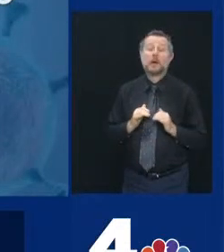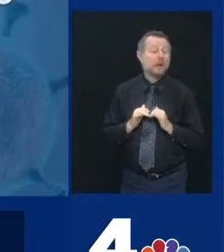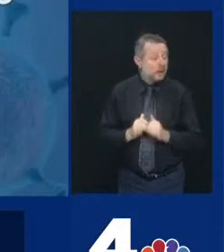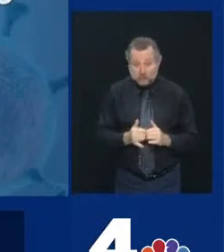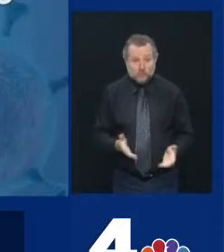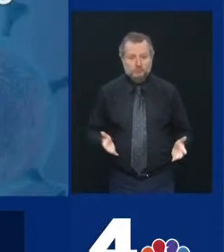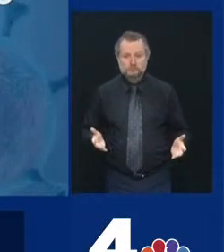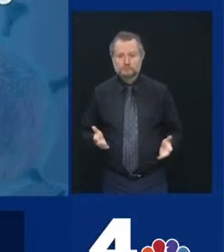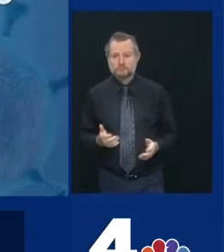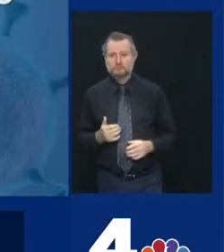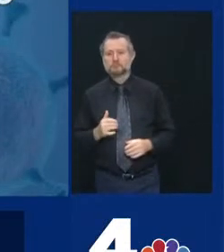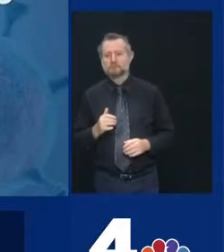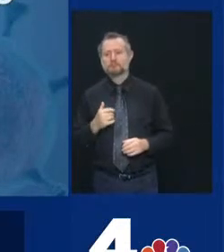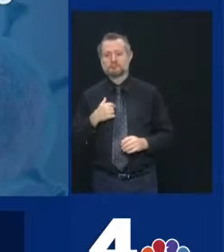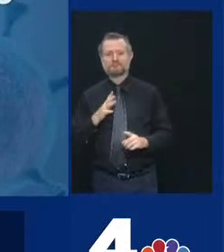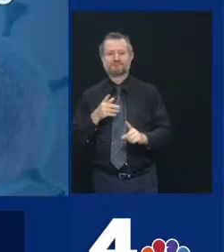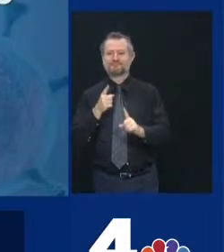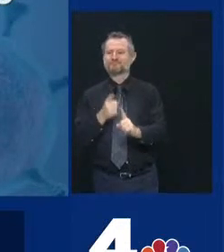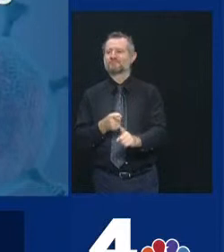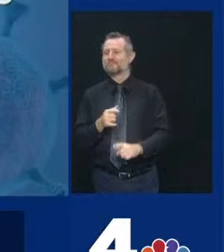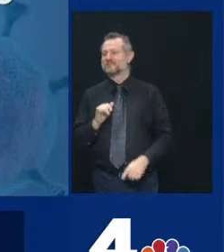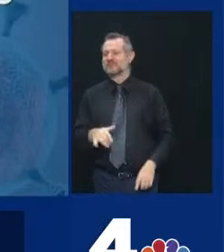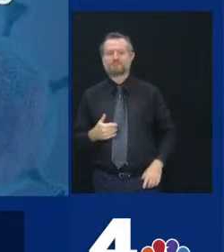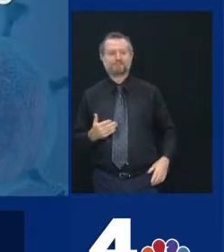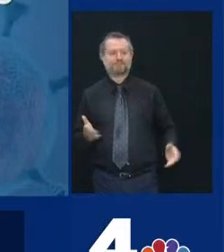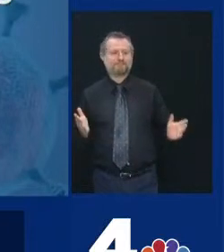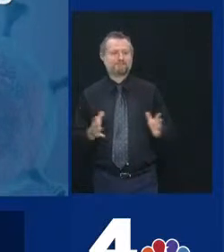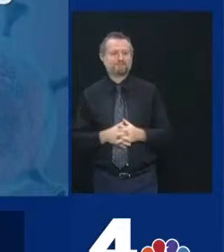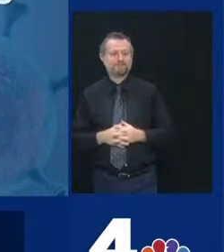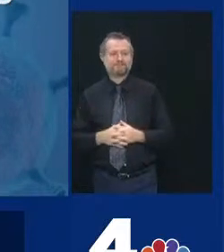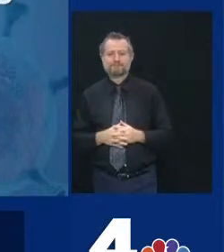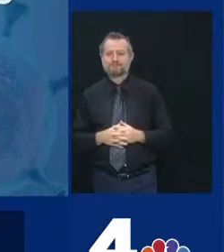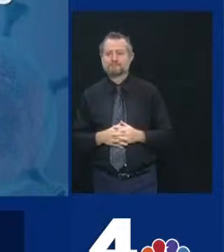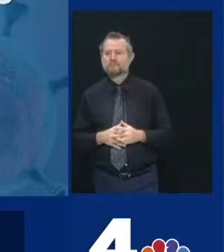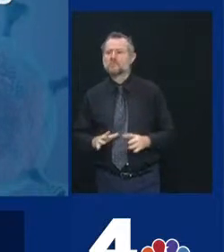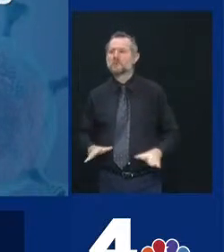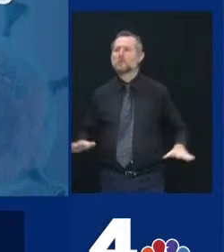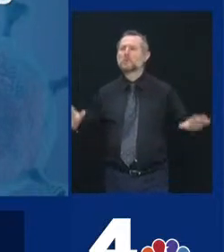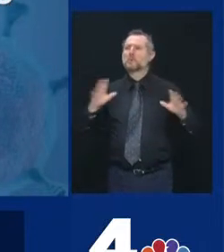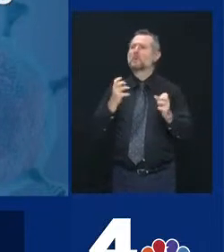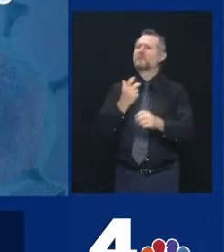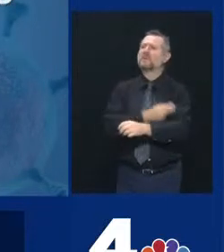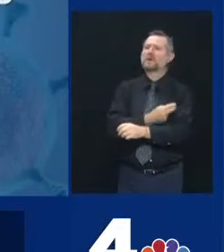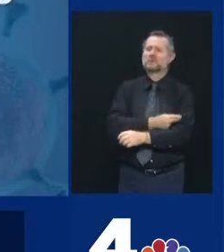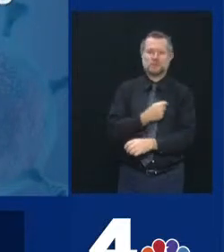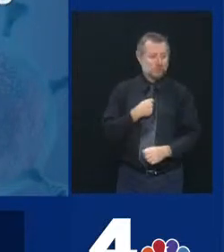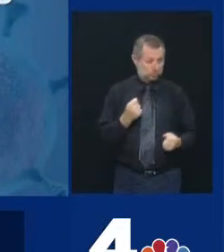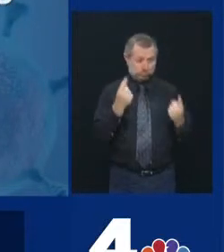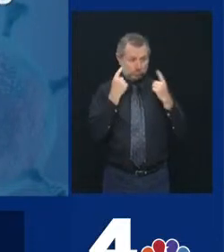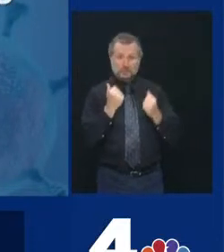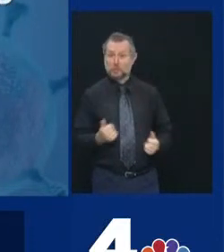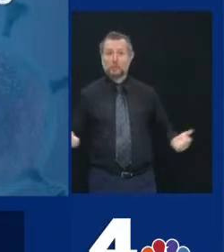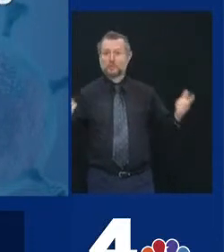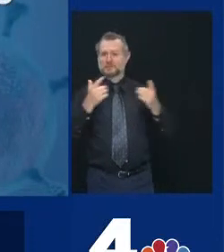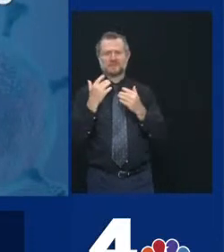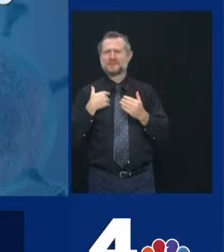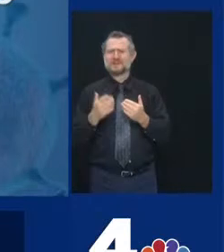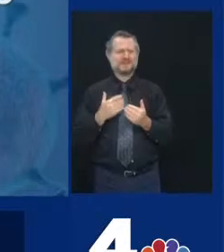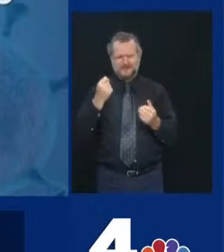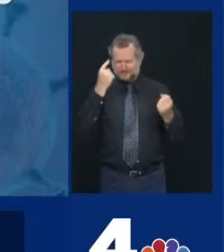That's the trick. Everybody agrees with the concept. Yes, vaccinate everyone. Got